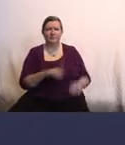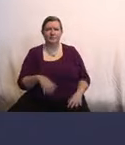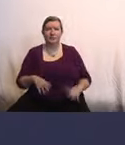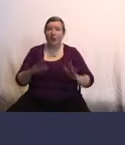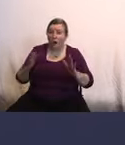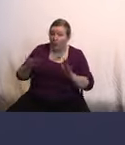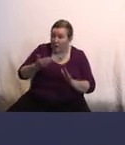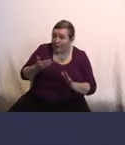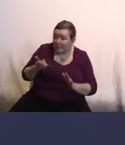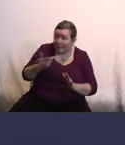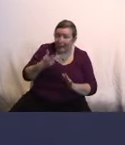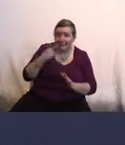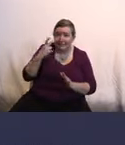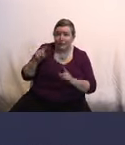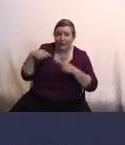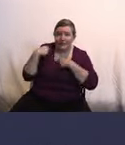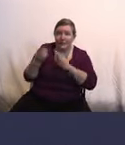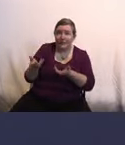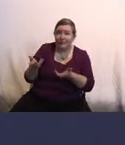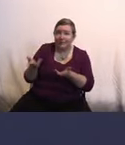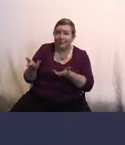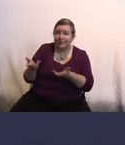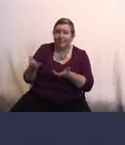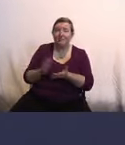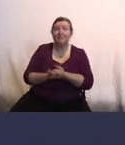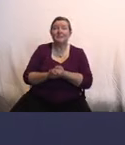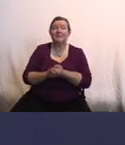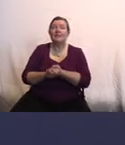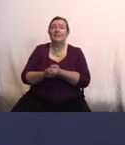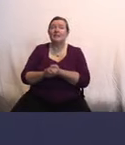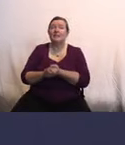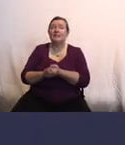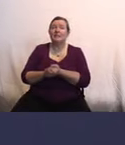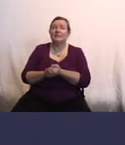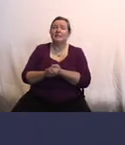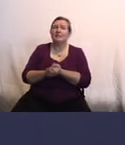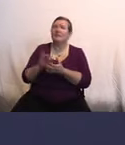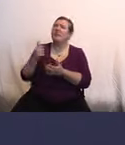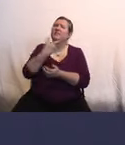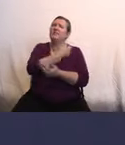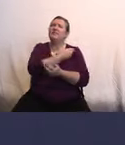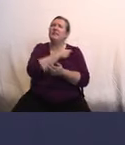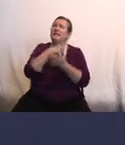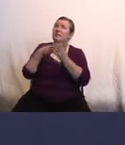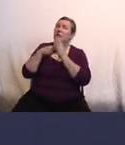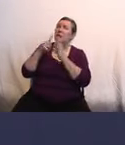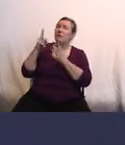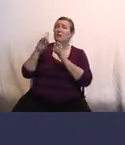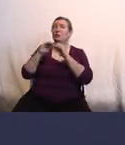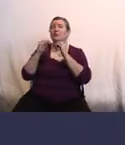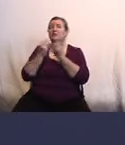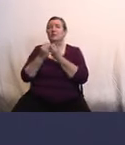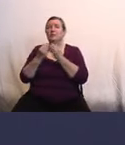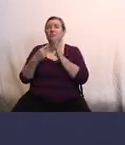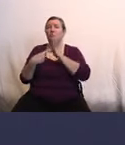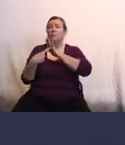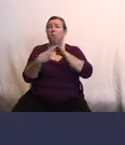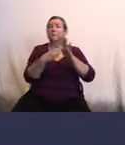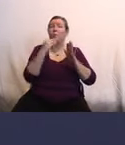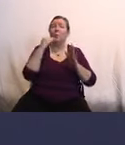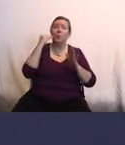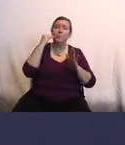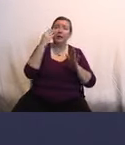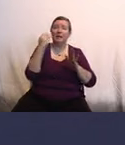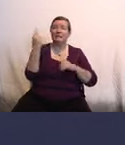time. Just one for you as a follow-up on the vaccine mandate. An organization representing homes and day programs for individuals